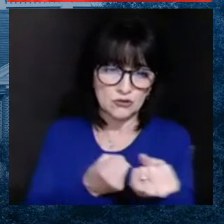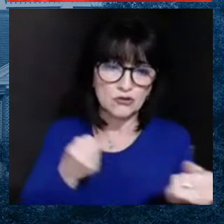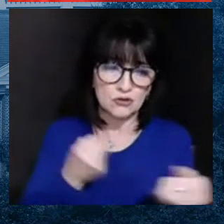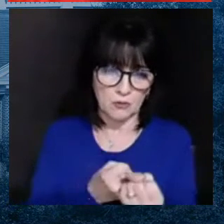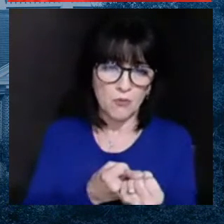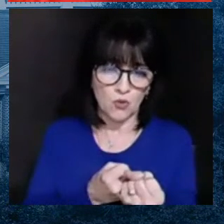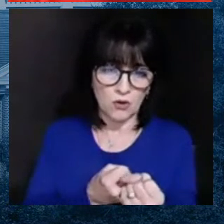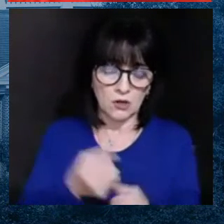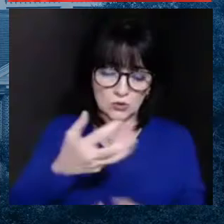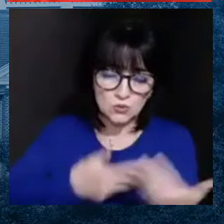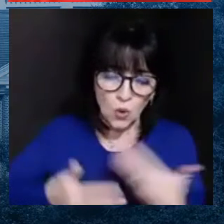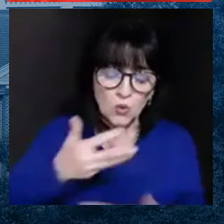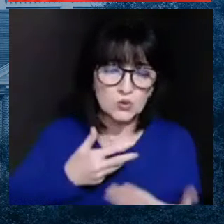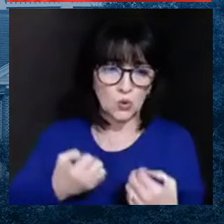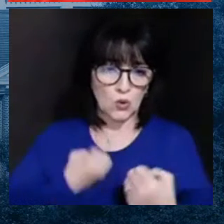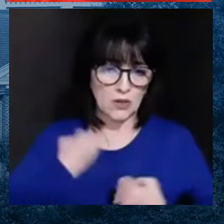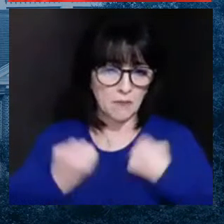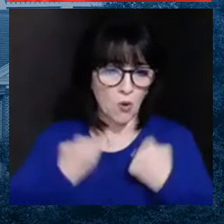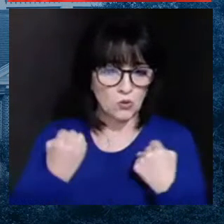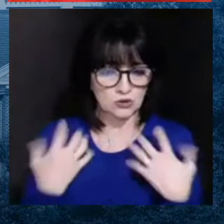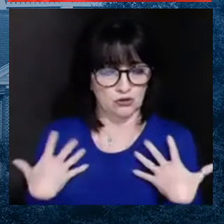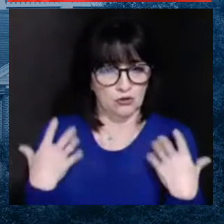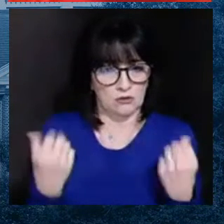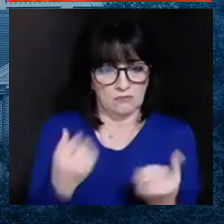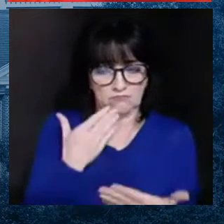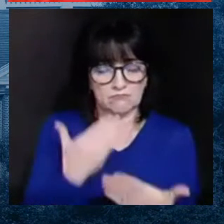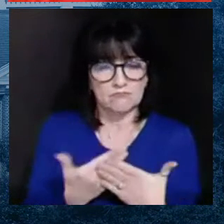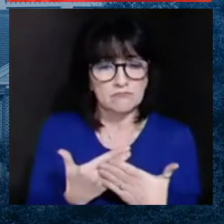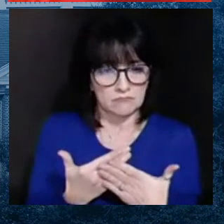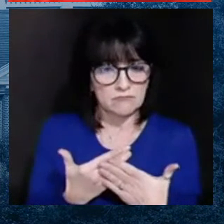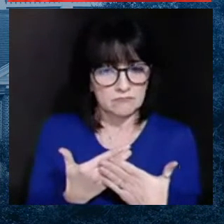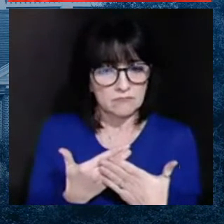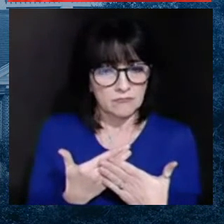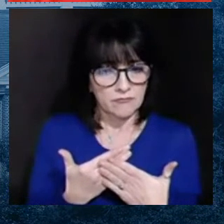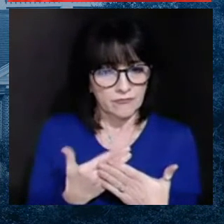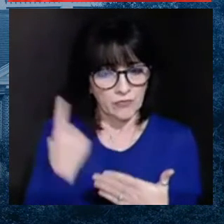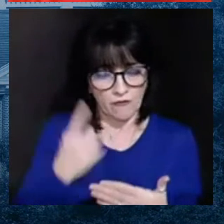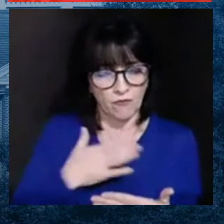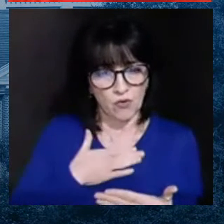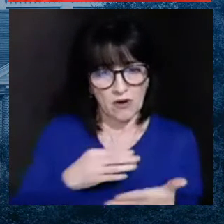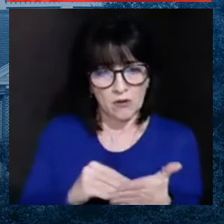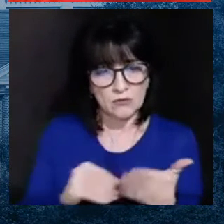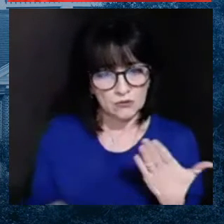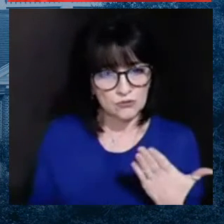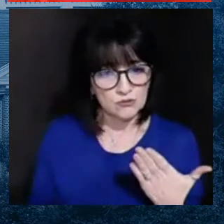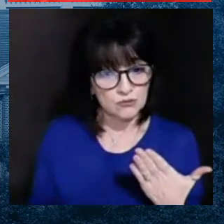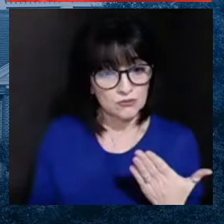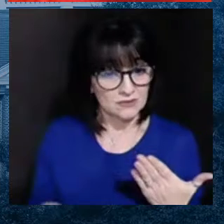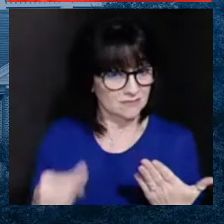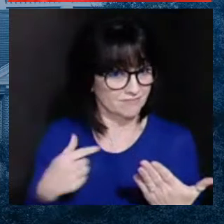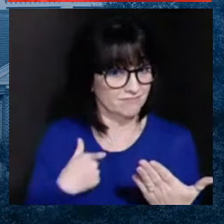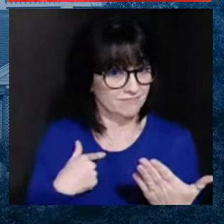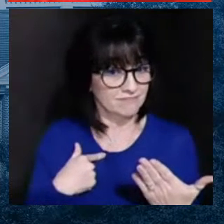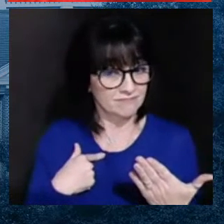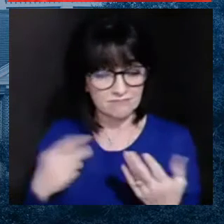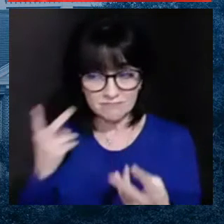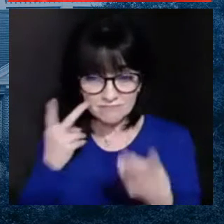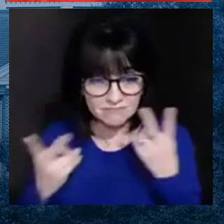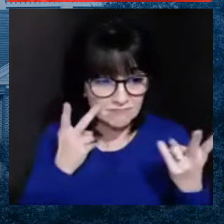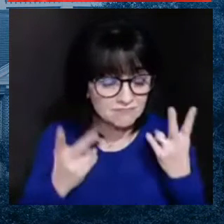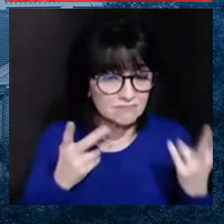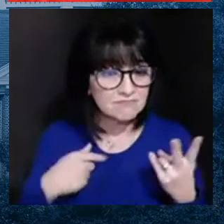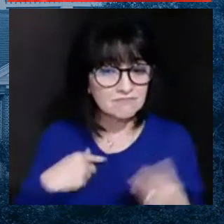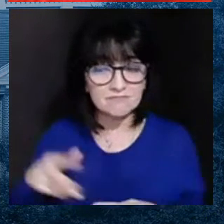our students. In being able to represent school psychologists, I get to hear the daily work being done across the state from